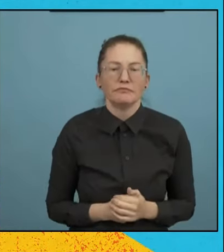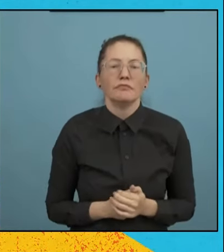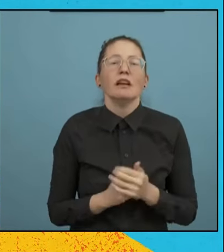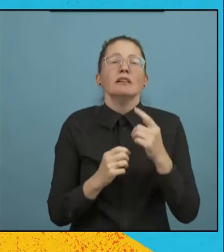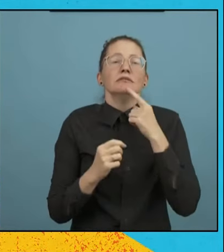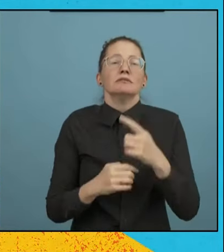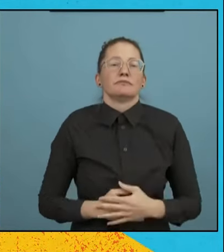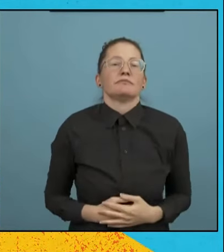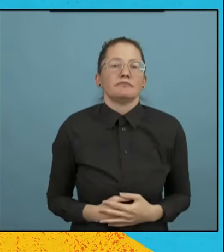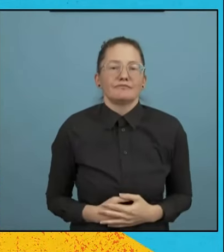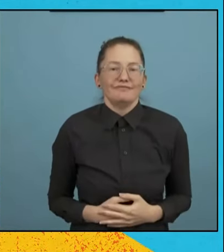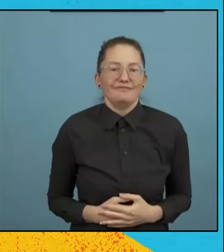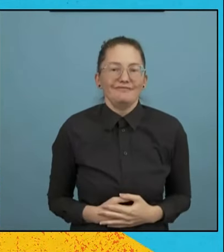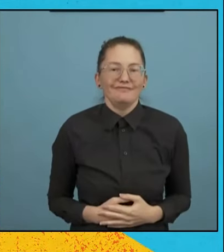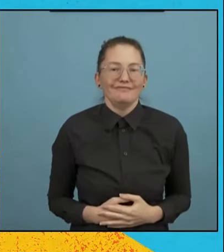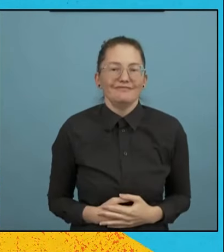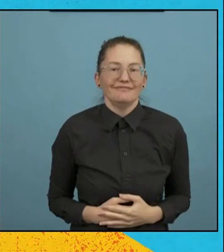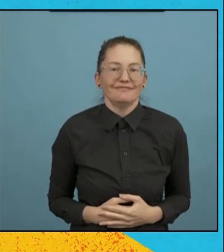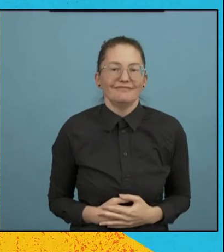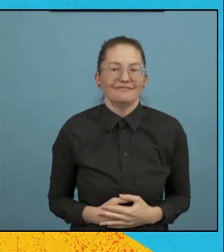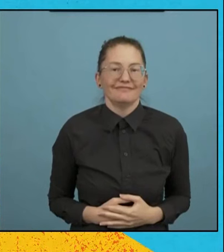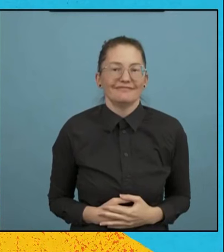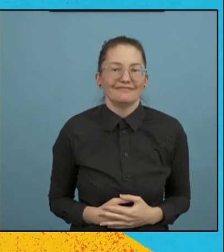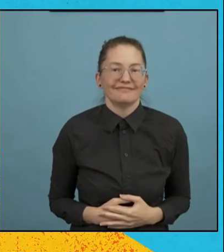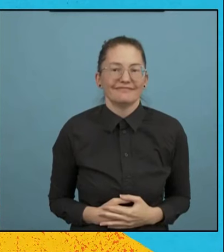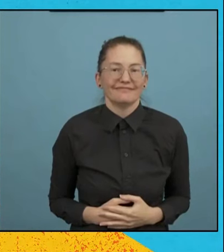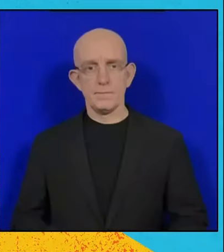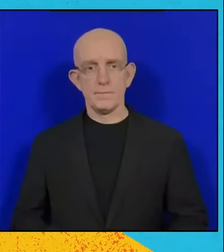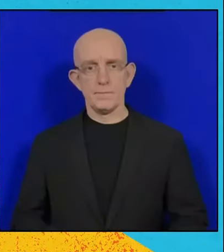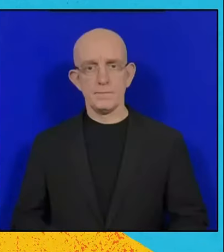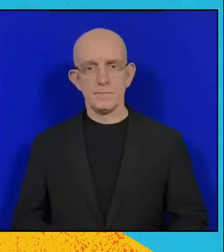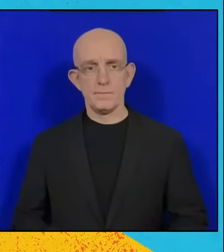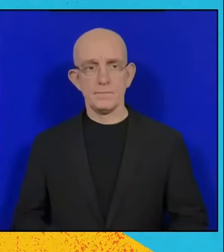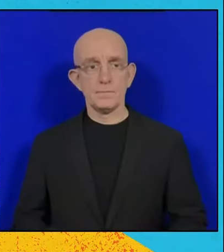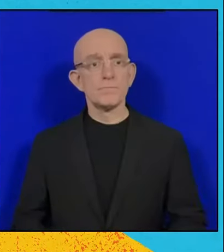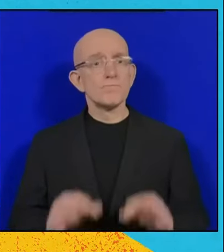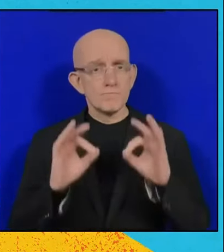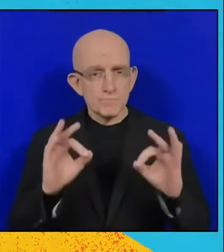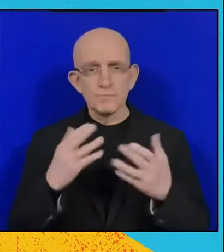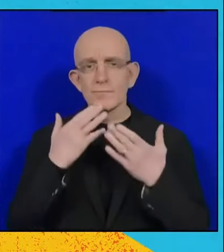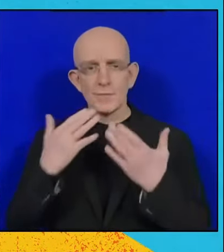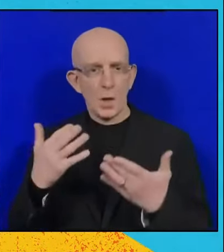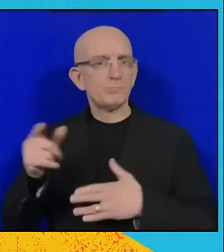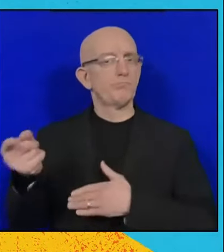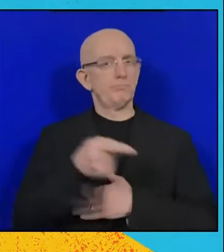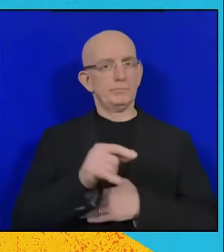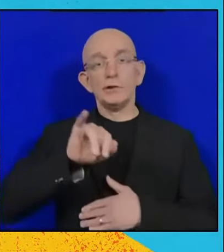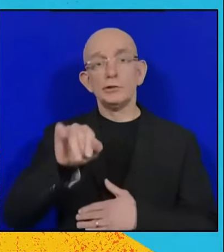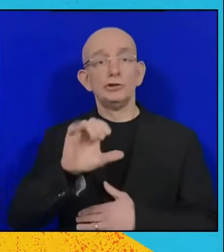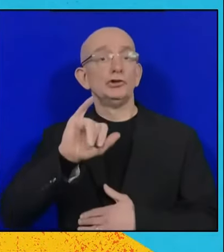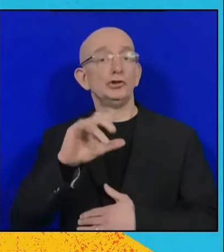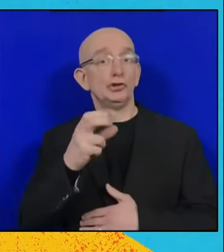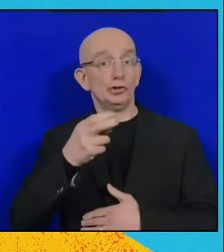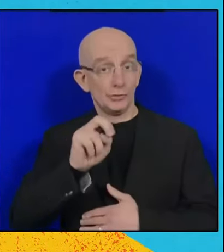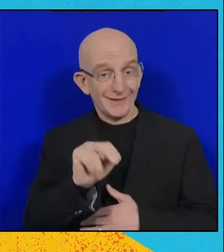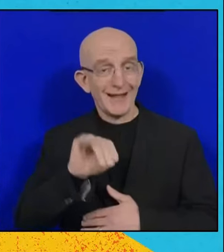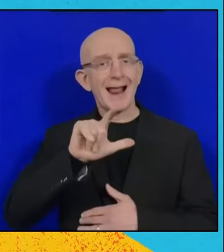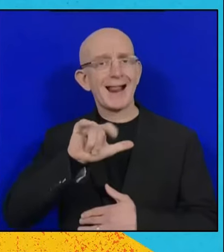to the implementation of the Sustainable Development Goals while still recovering from COVID-19 and addressing particularly the impacts of climate